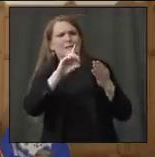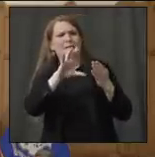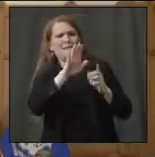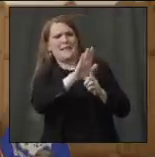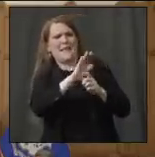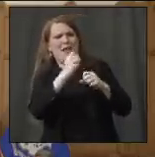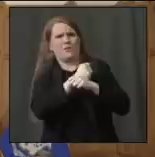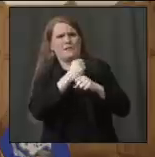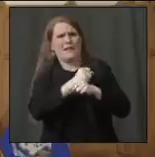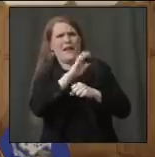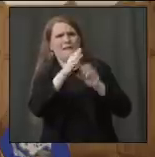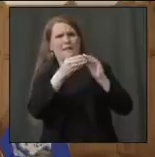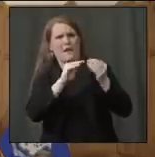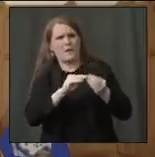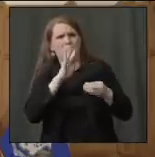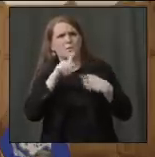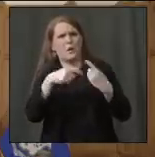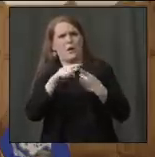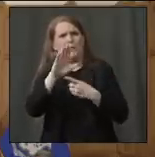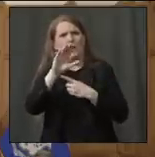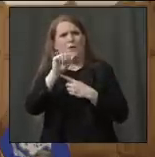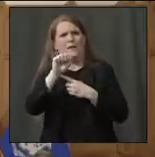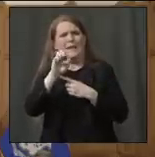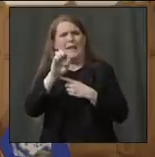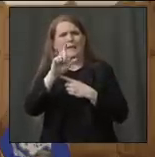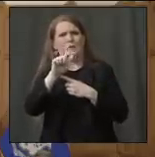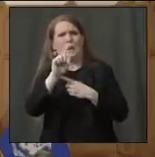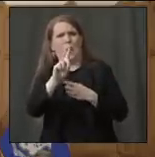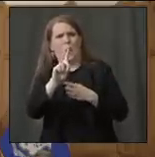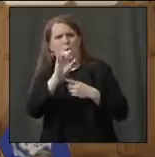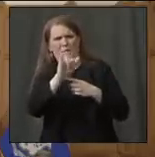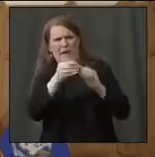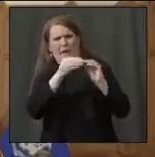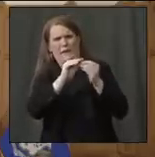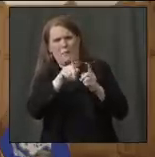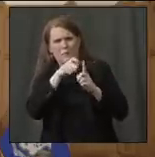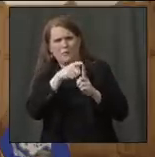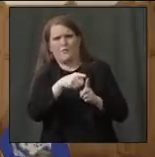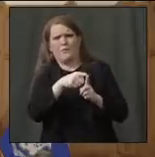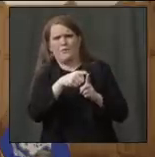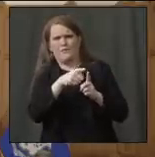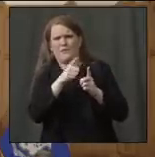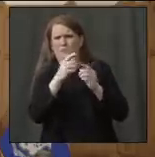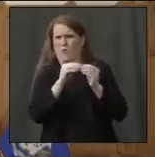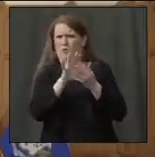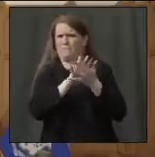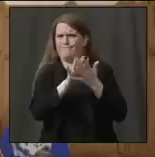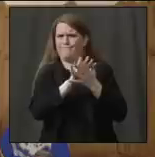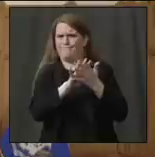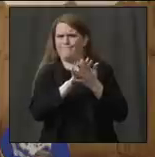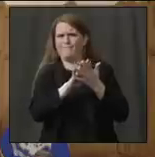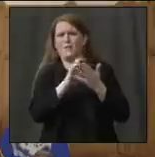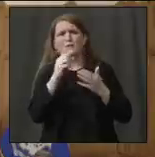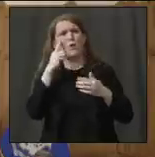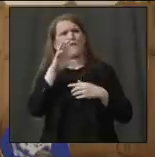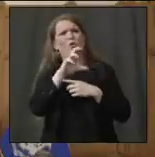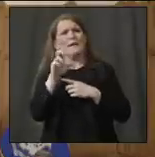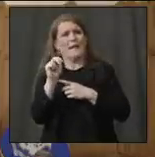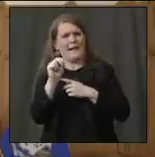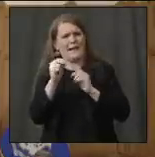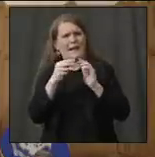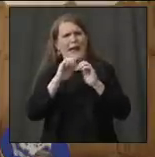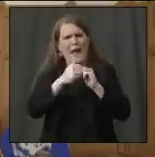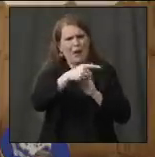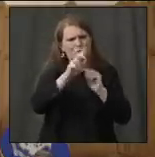So what is it that Connecticut is looking for in caseloads? Is it the slowing of the rate of new